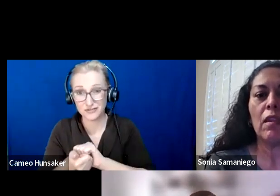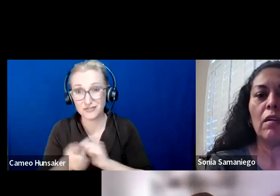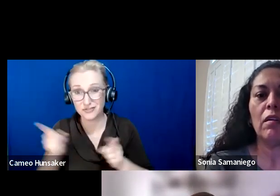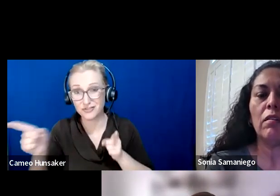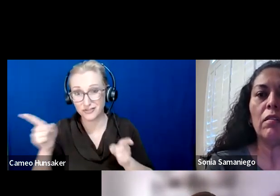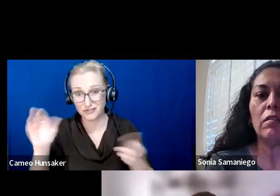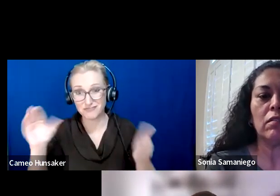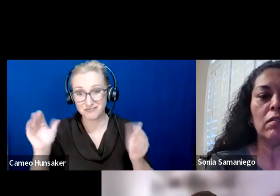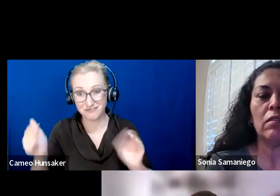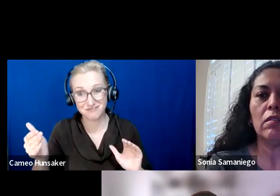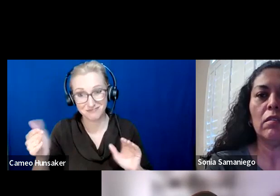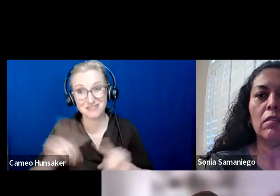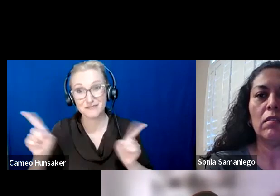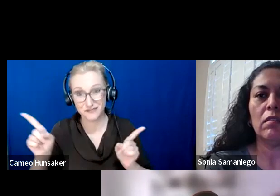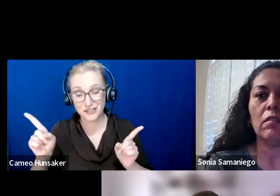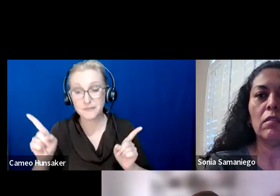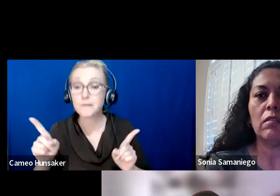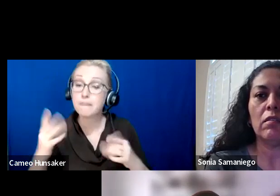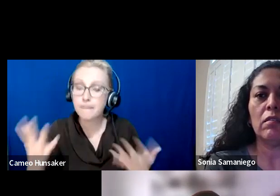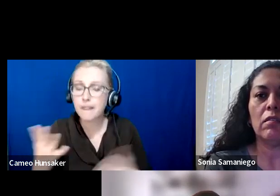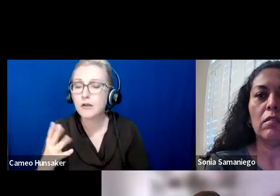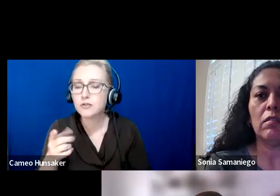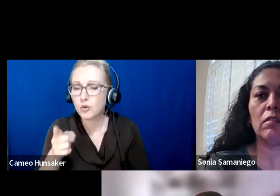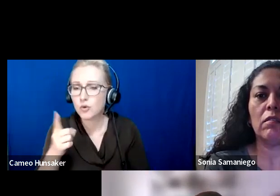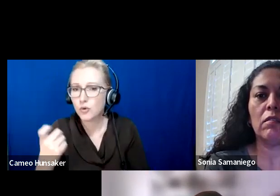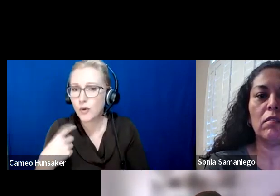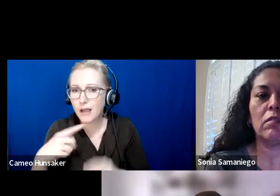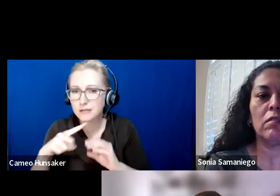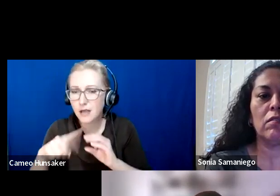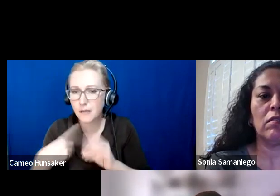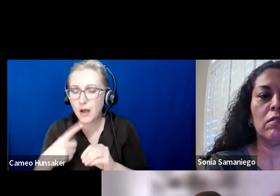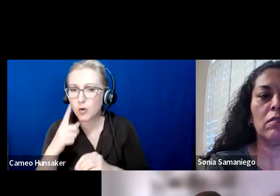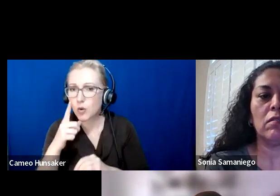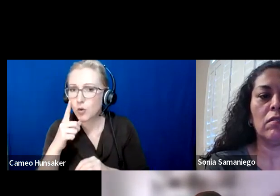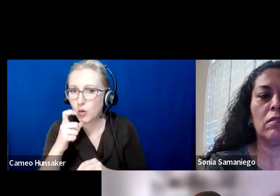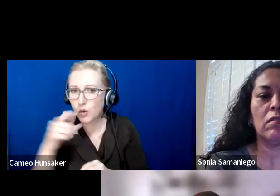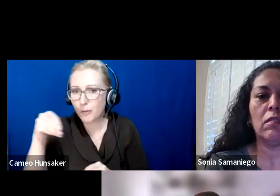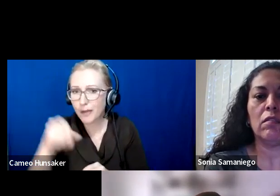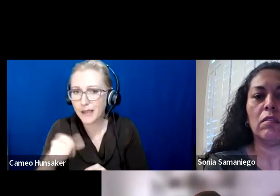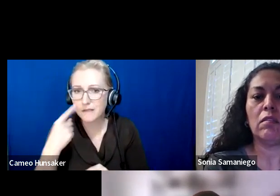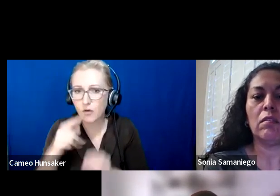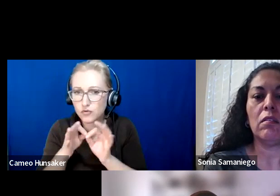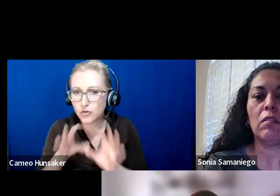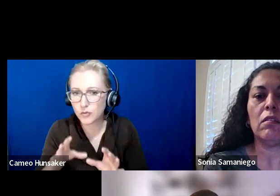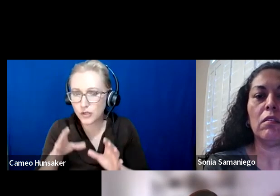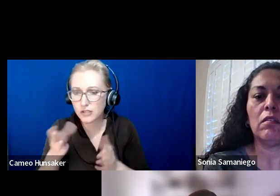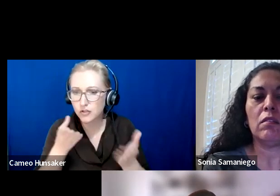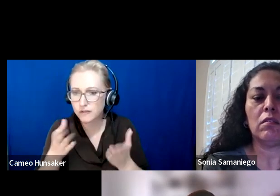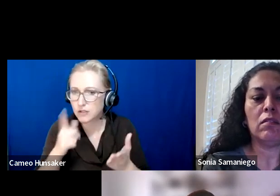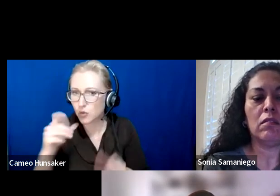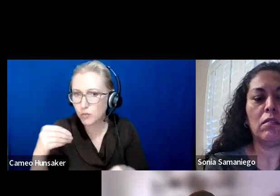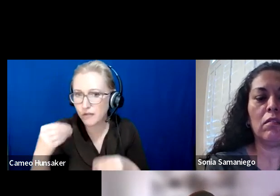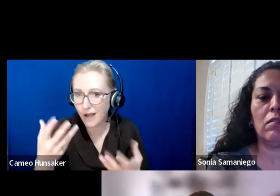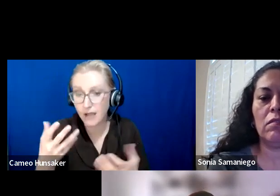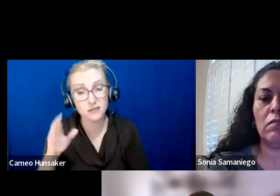In terms of who is providing services, that's an IEP team decision. So if, for example, in a